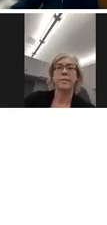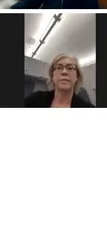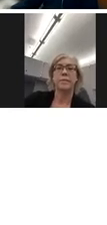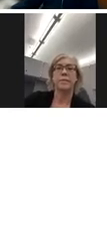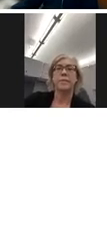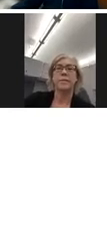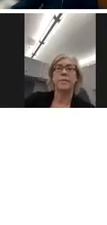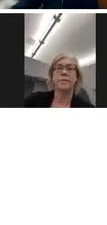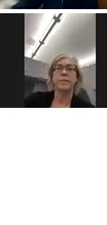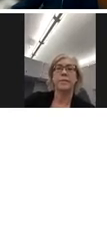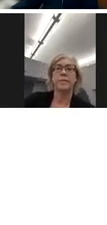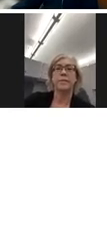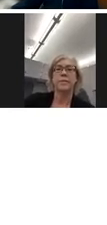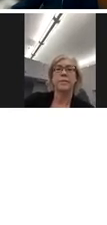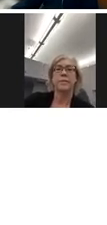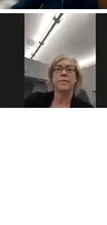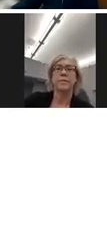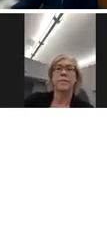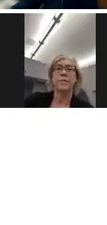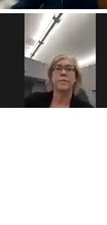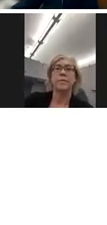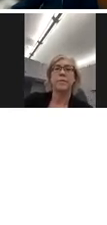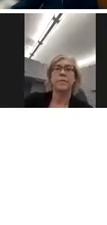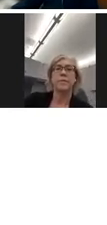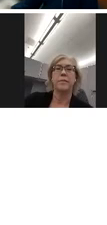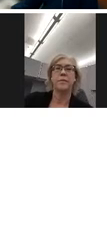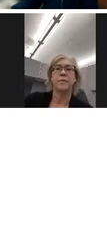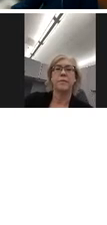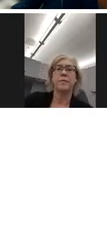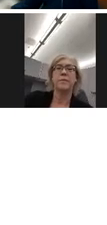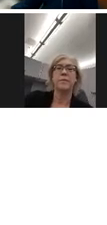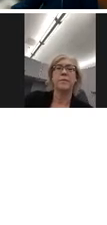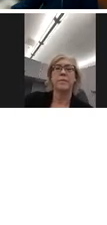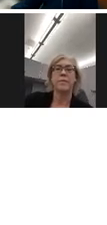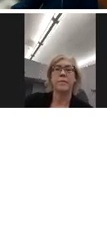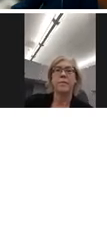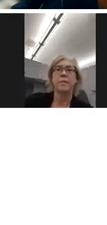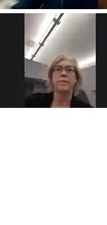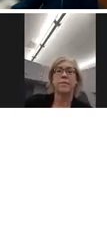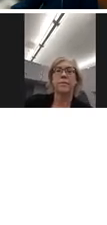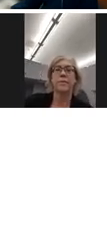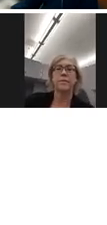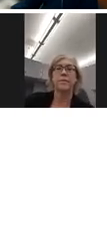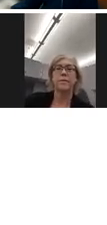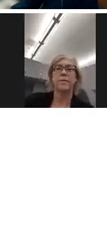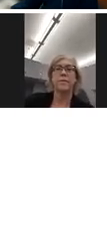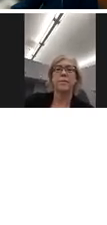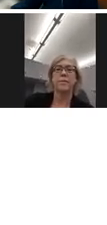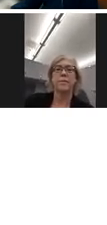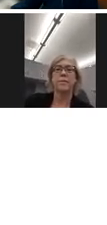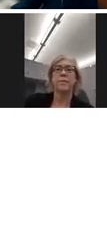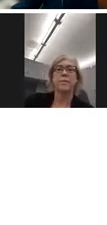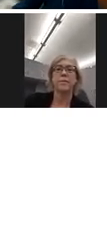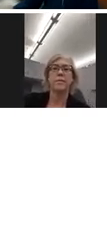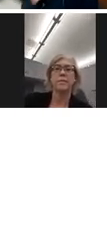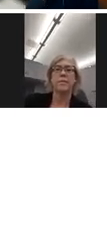employers so that we can connect the individuals that come through our job centers and all the various other programs